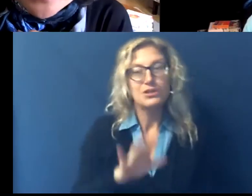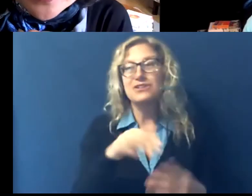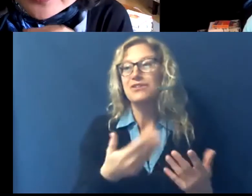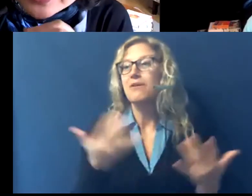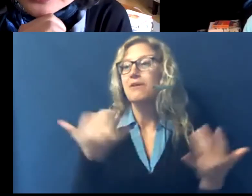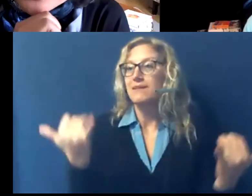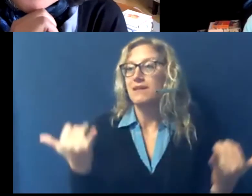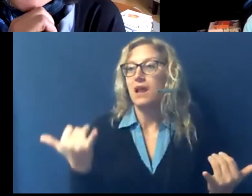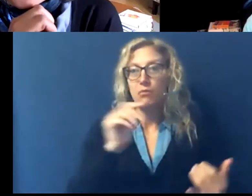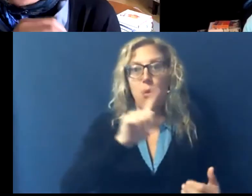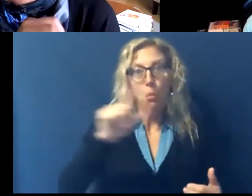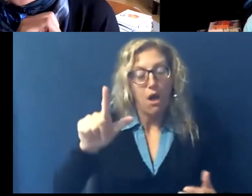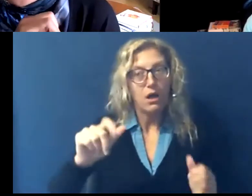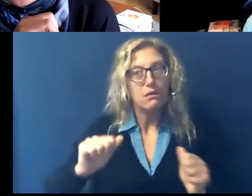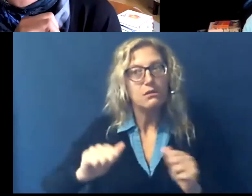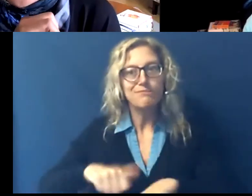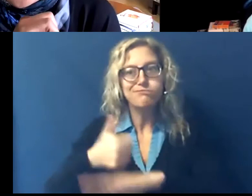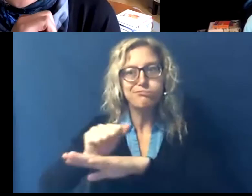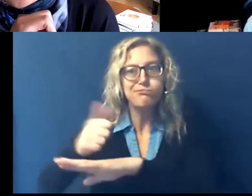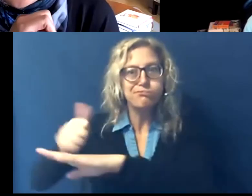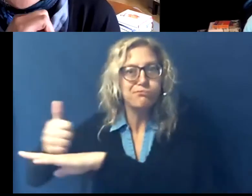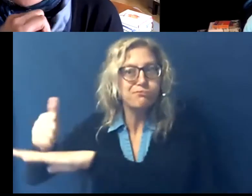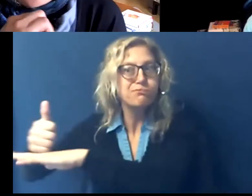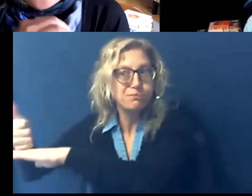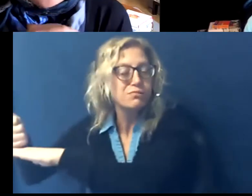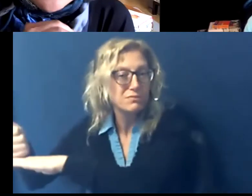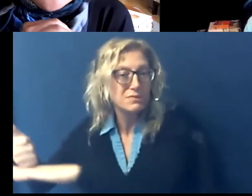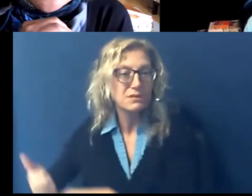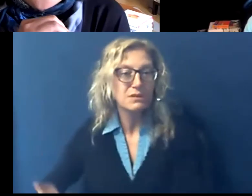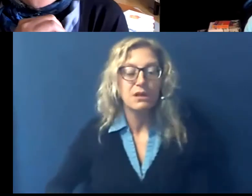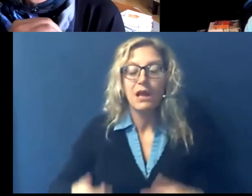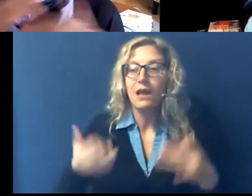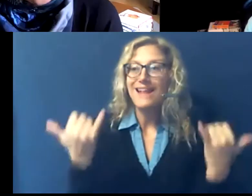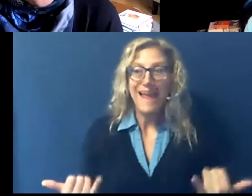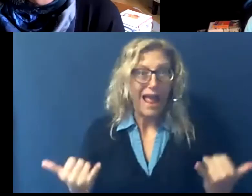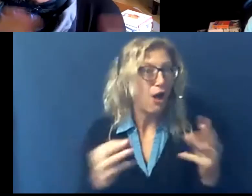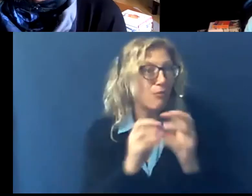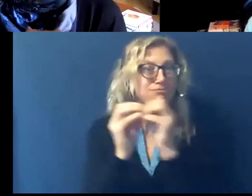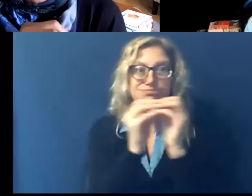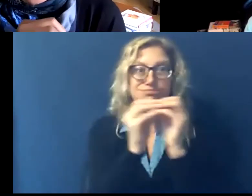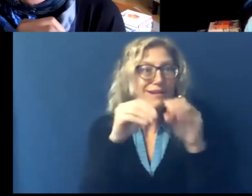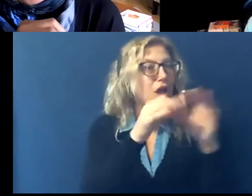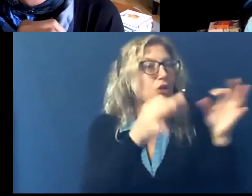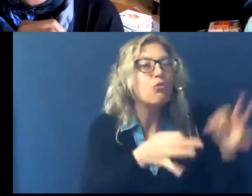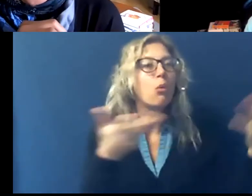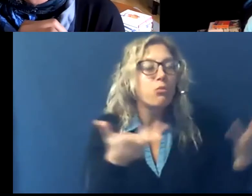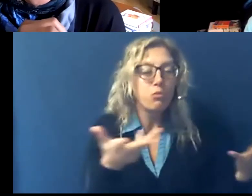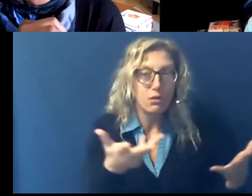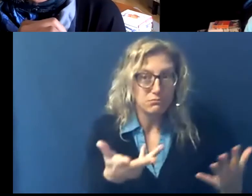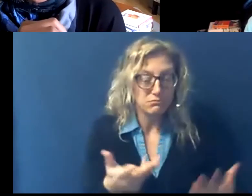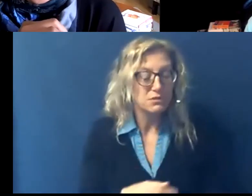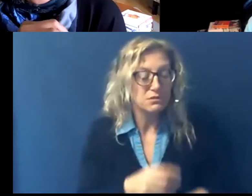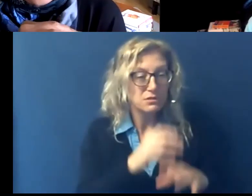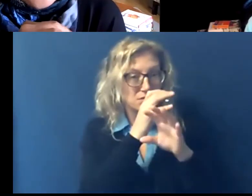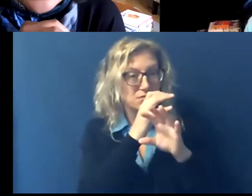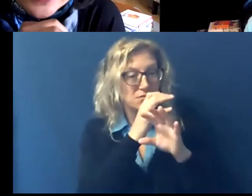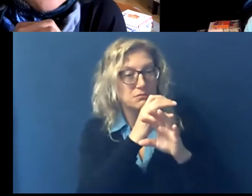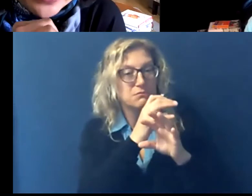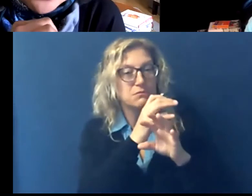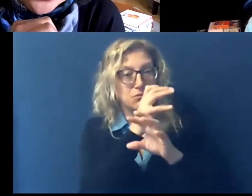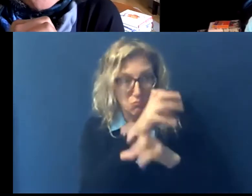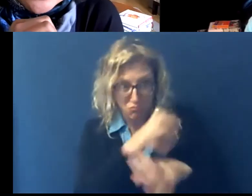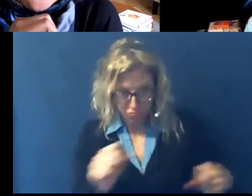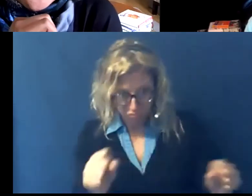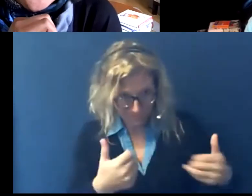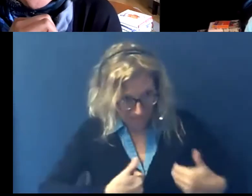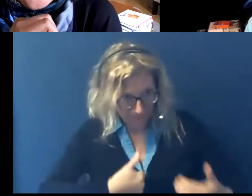has been constructed. And the big fight right now in the court is whether the president has the